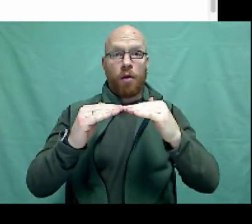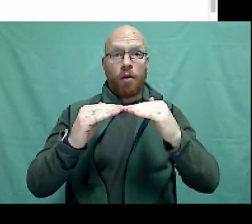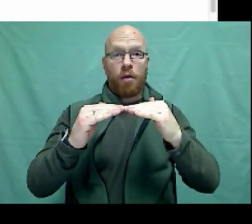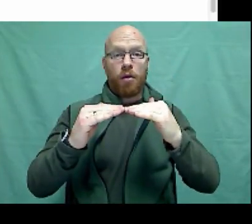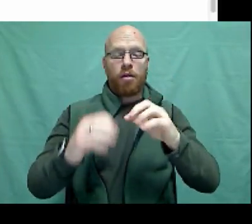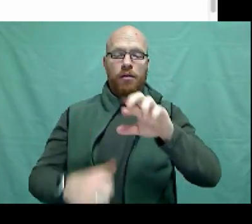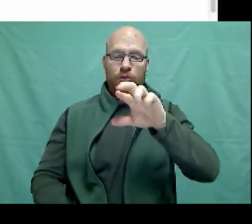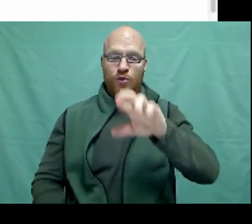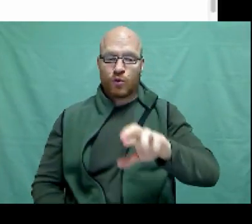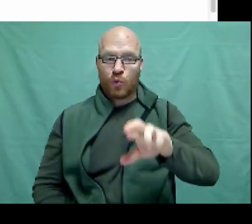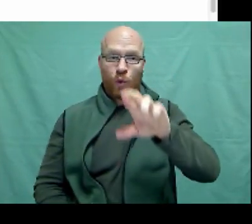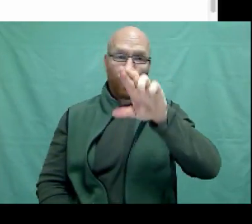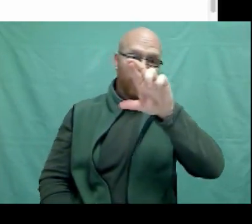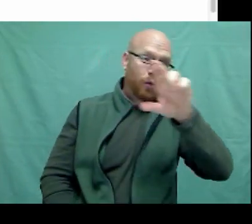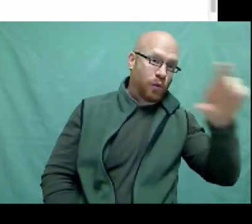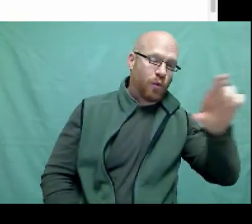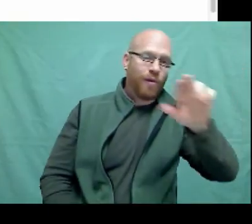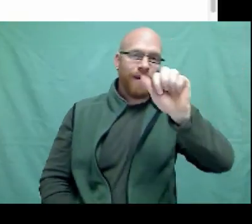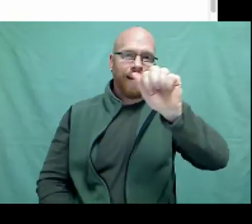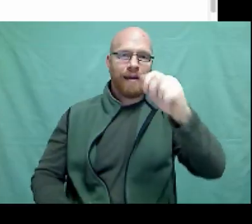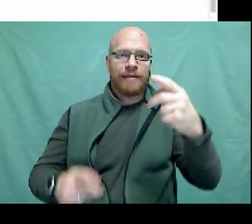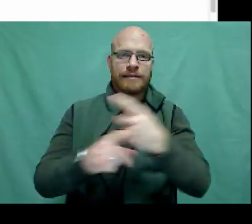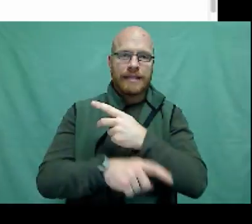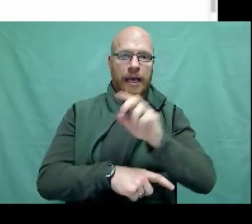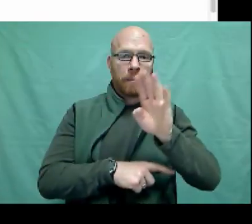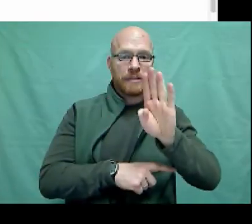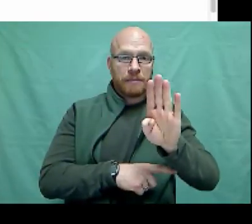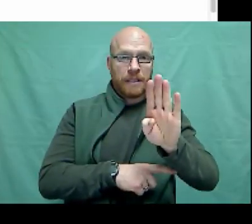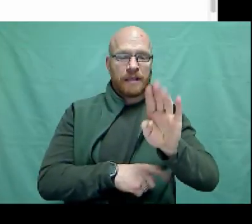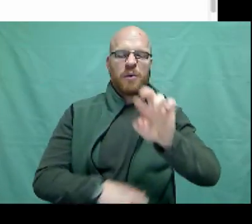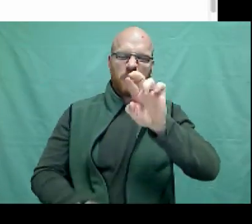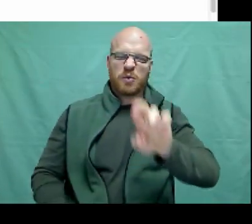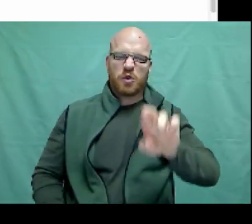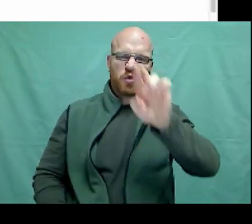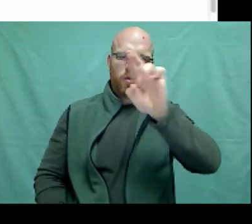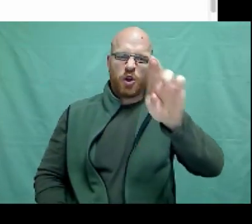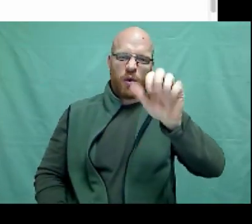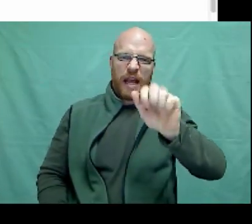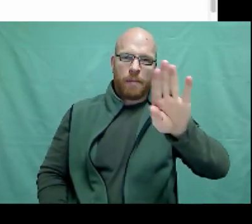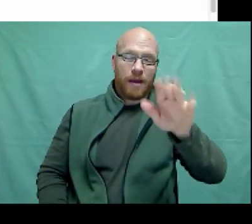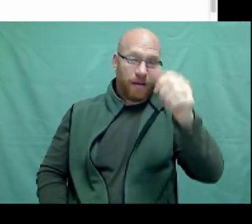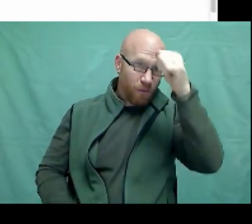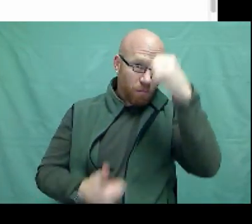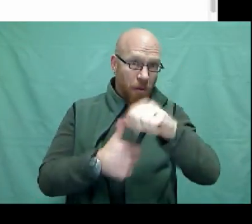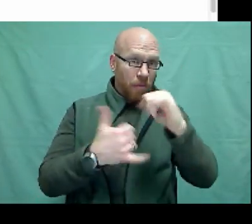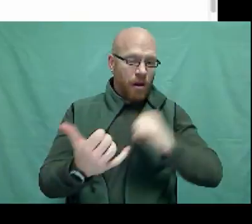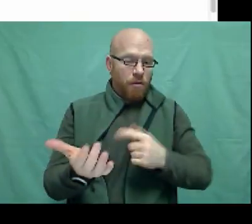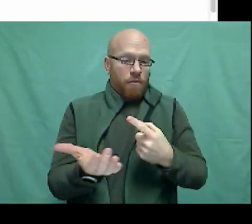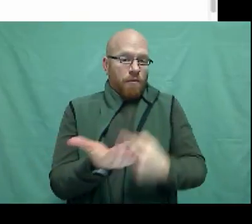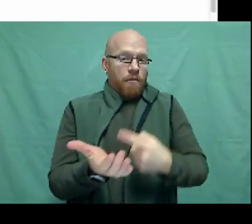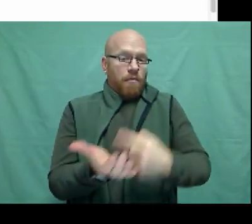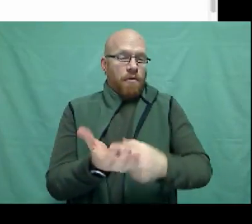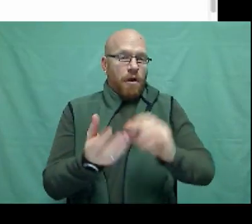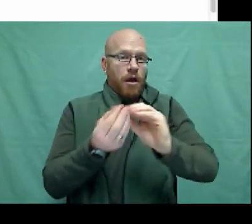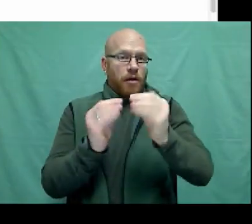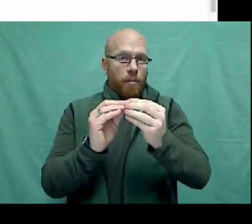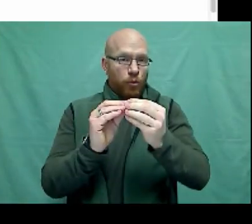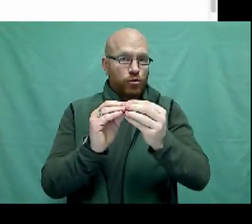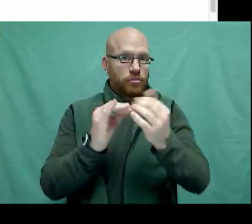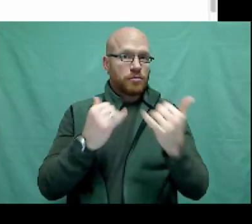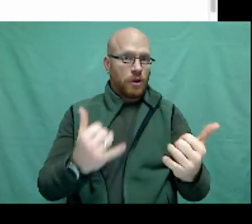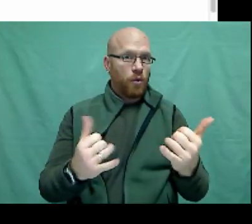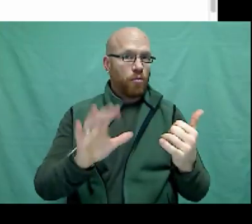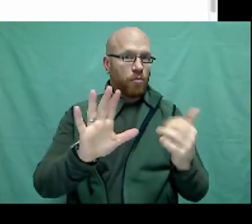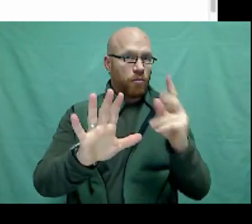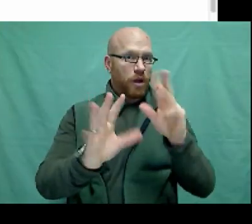to the square root of A times B, or we would say square root of AB.